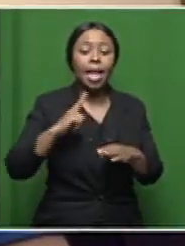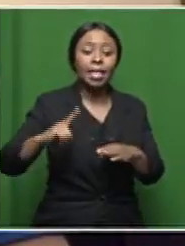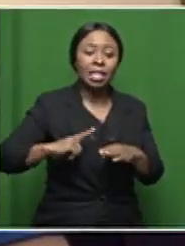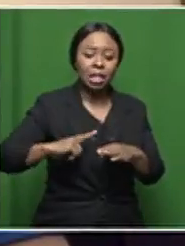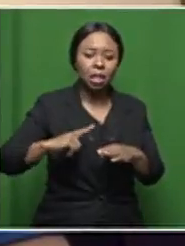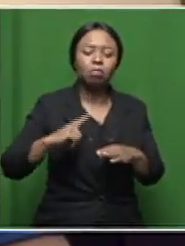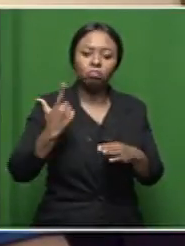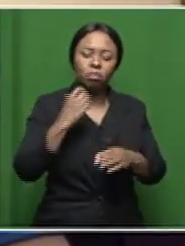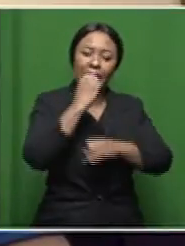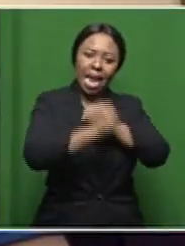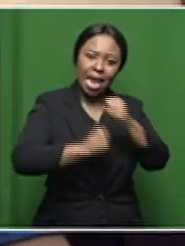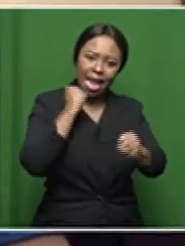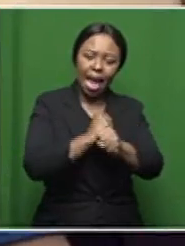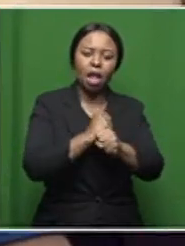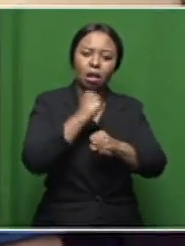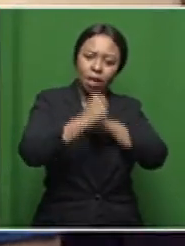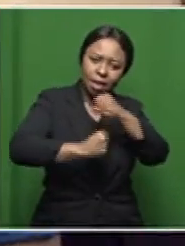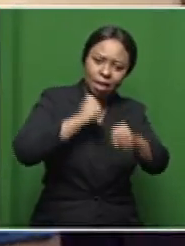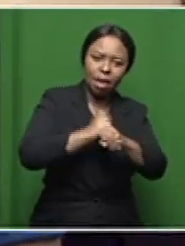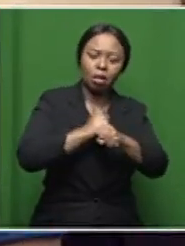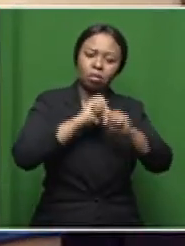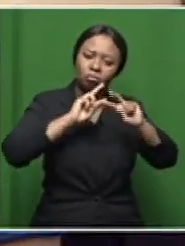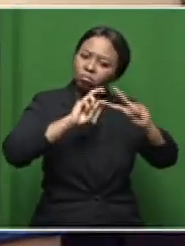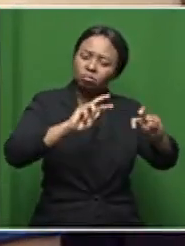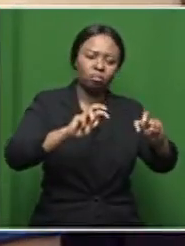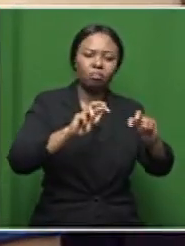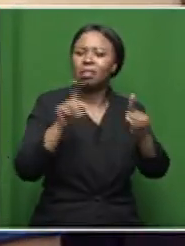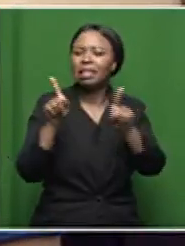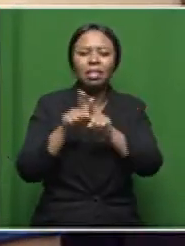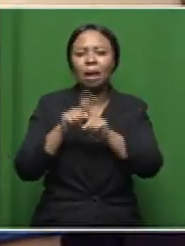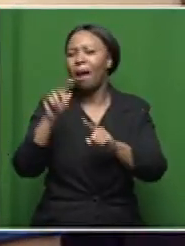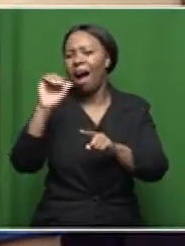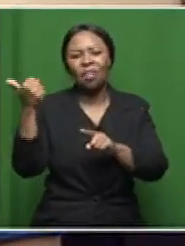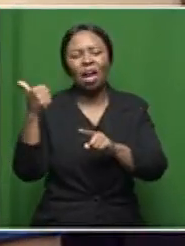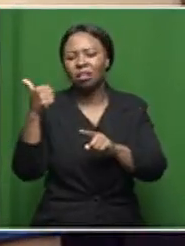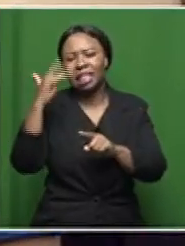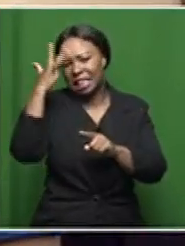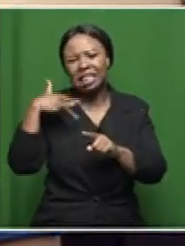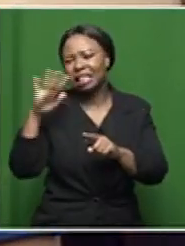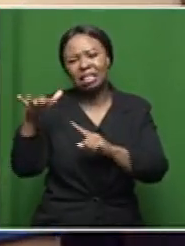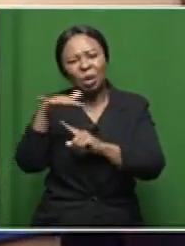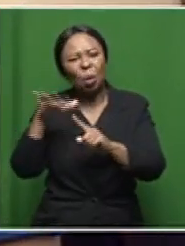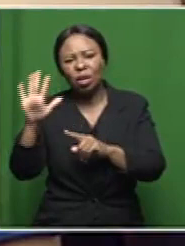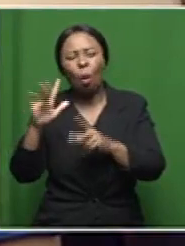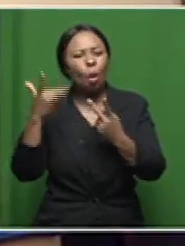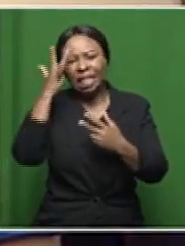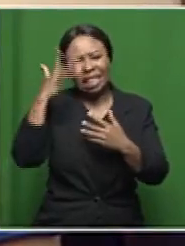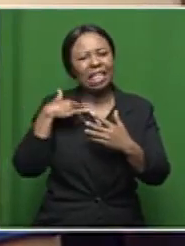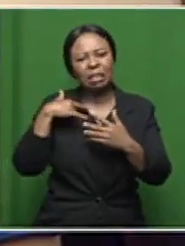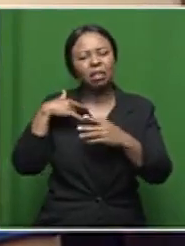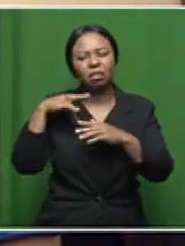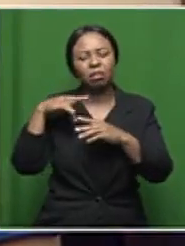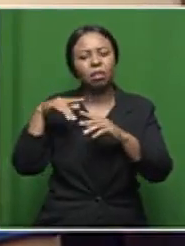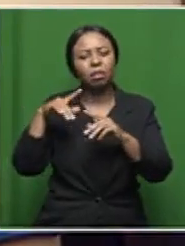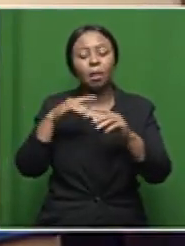have yearly screening. So just like any other condition or any other diseases that are not just